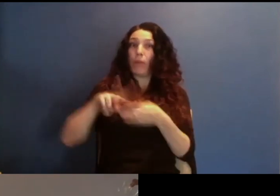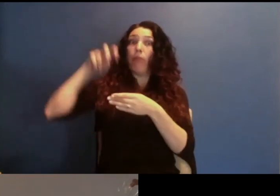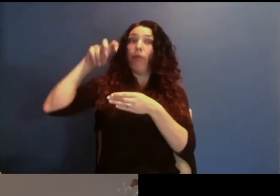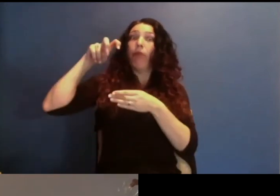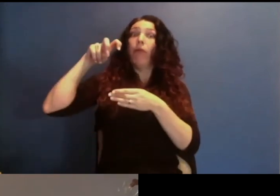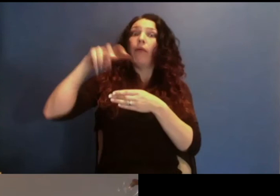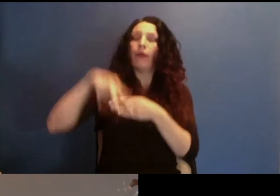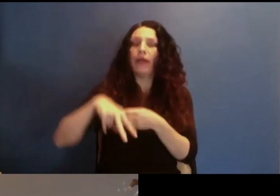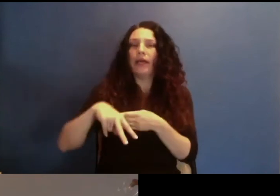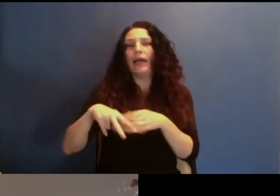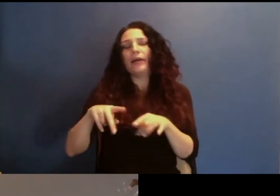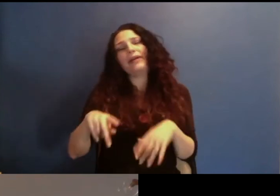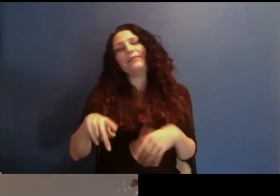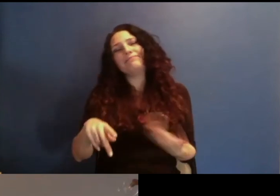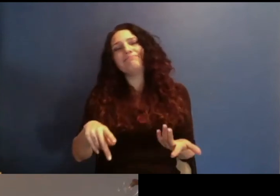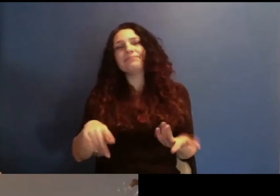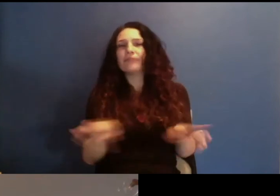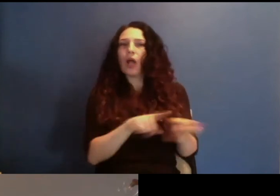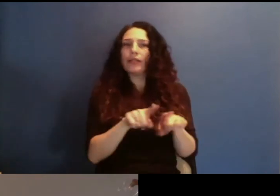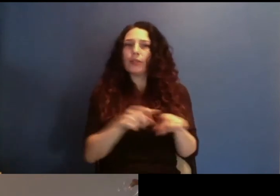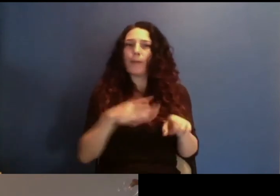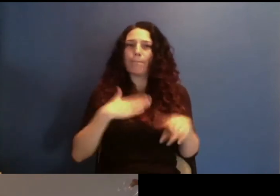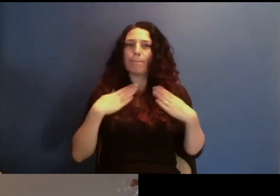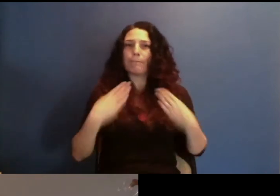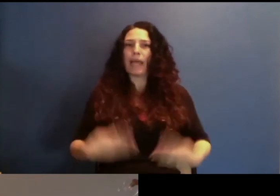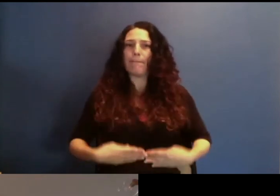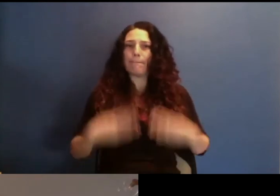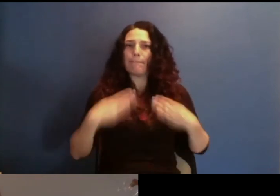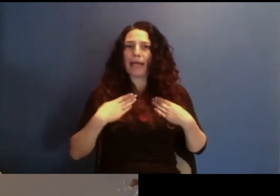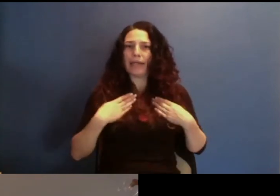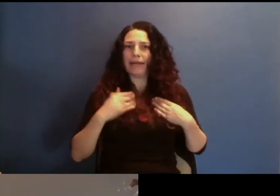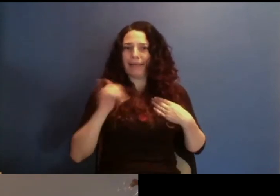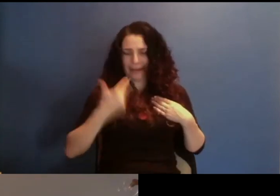my body, like I know it's like a body like mine has not been